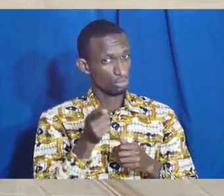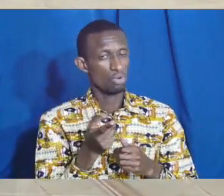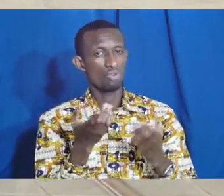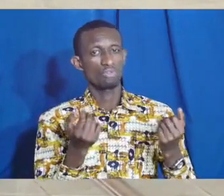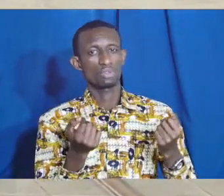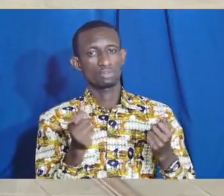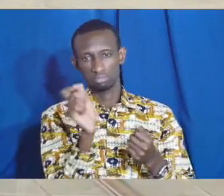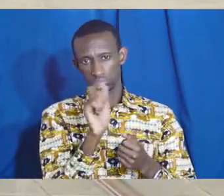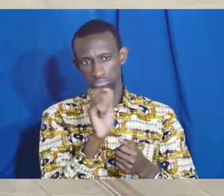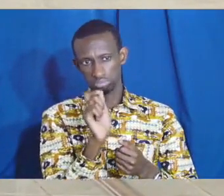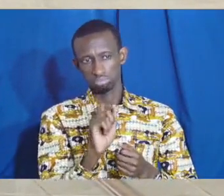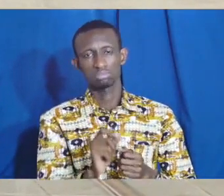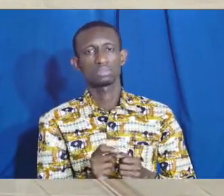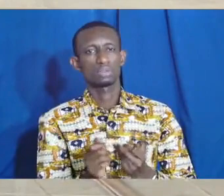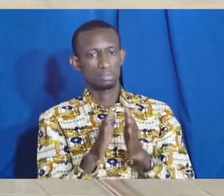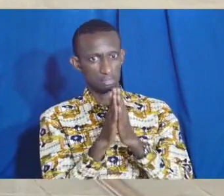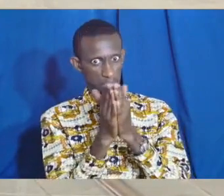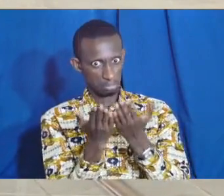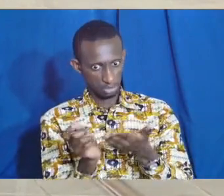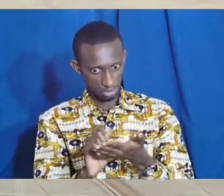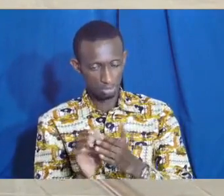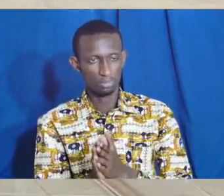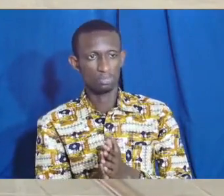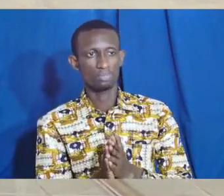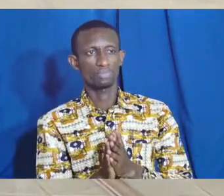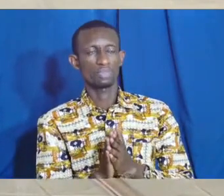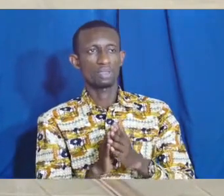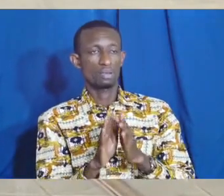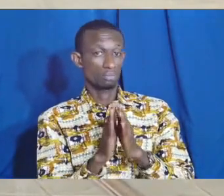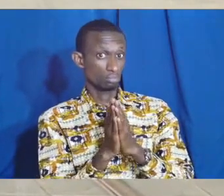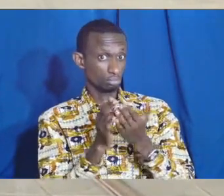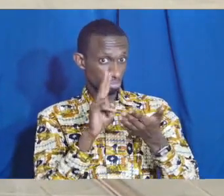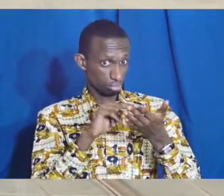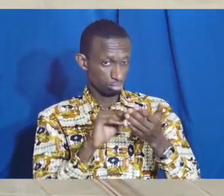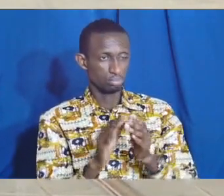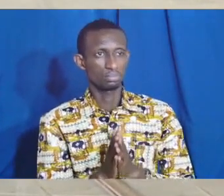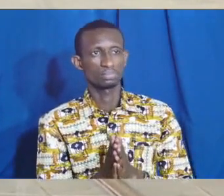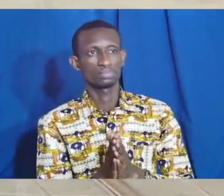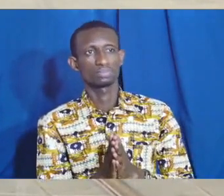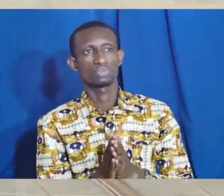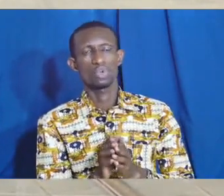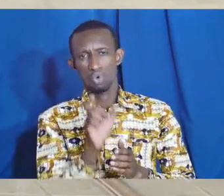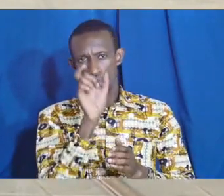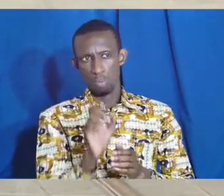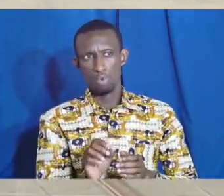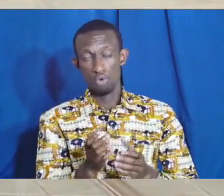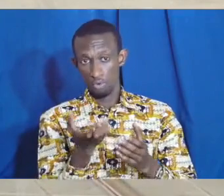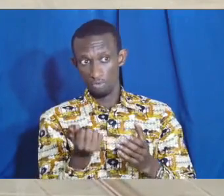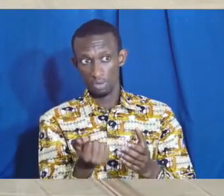pen, an exercise book, and a notebook. And for those who have the textbooks, you can check on